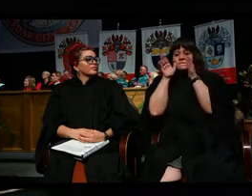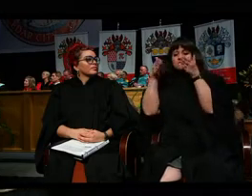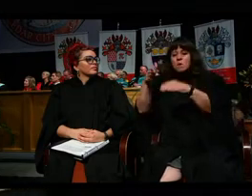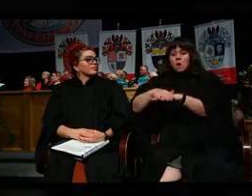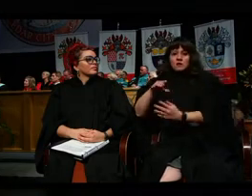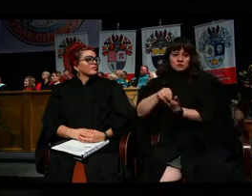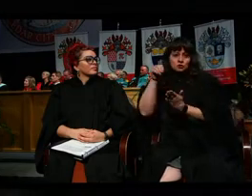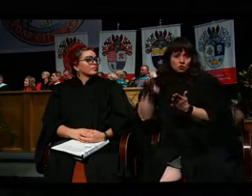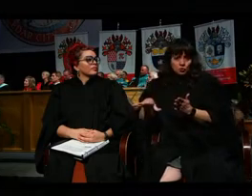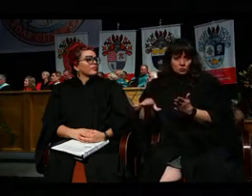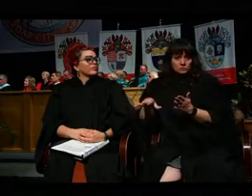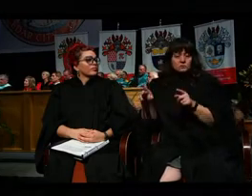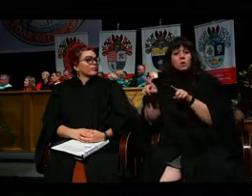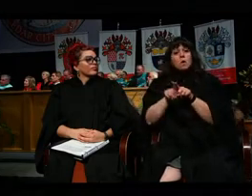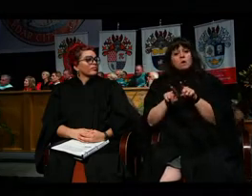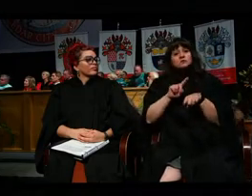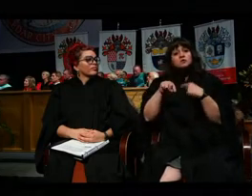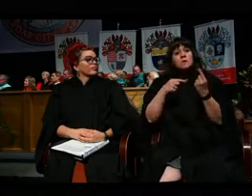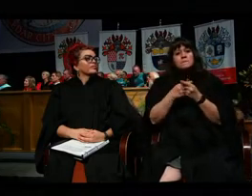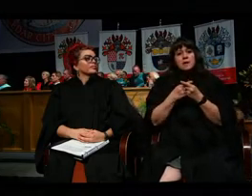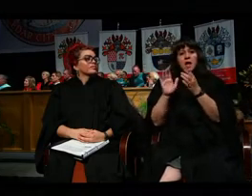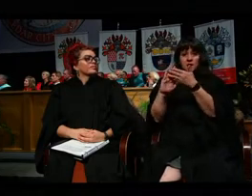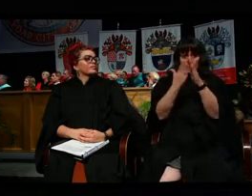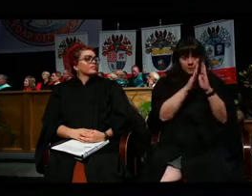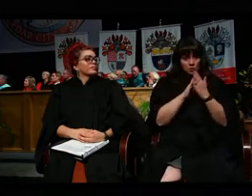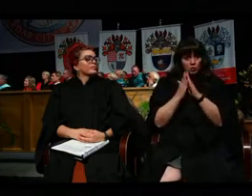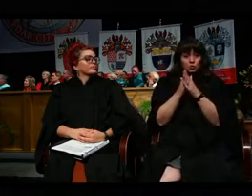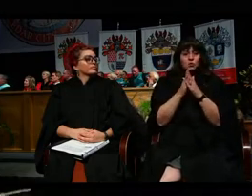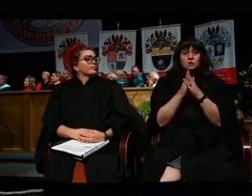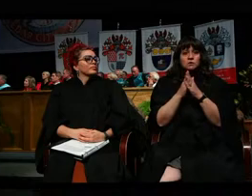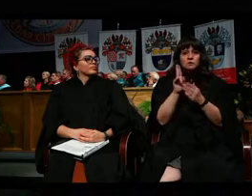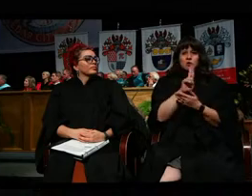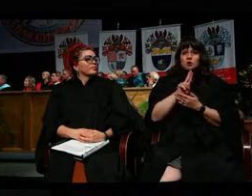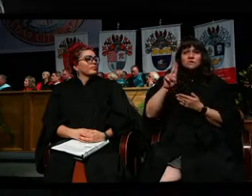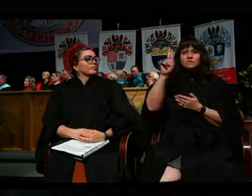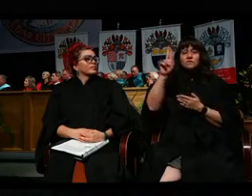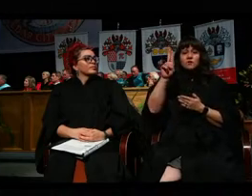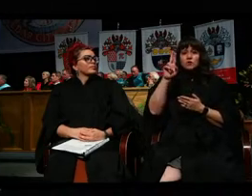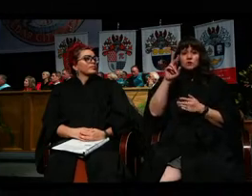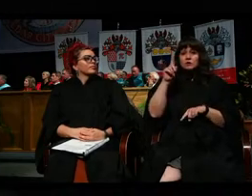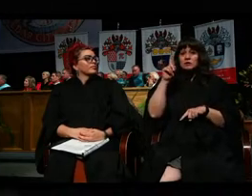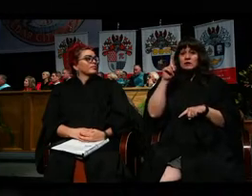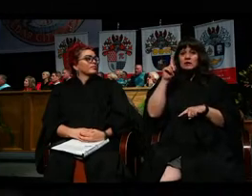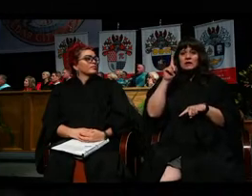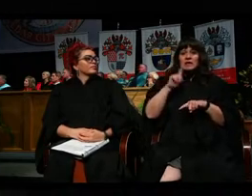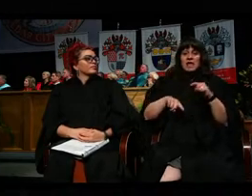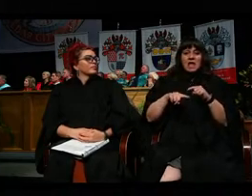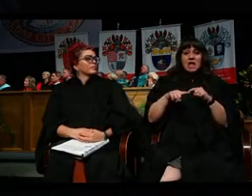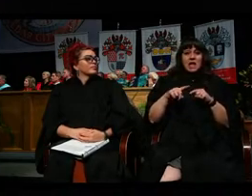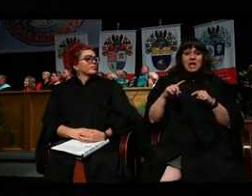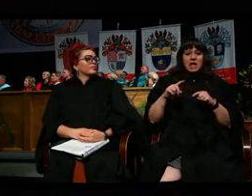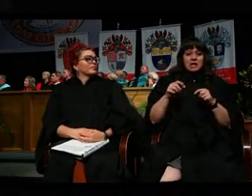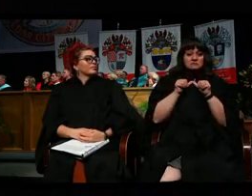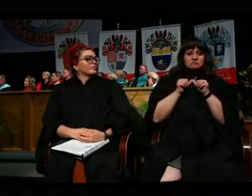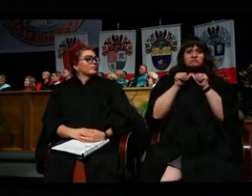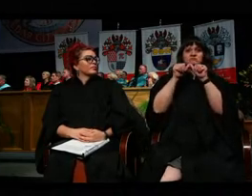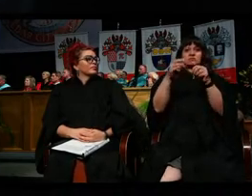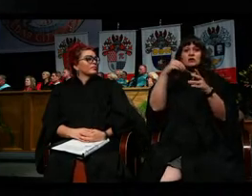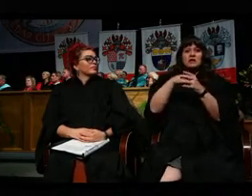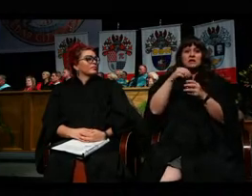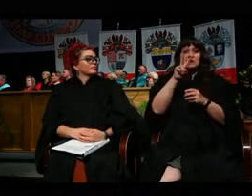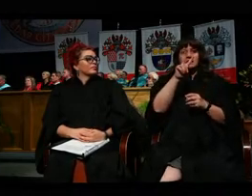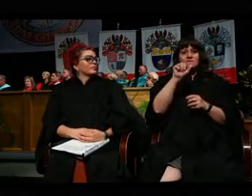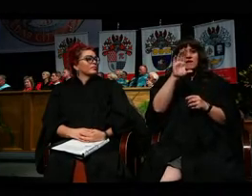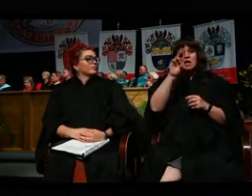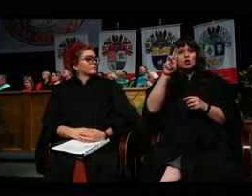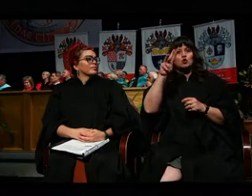Second, it's also about community. A university does not exist in a vacuum. A university exists in a place, and